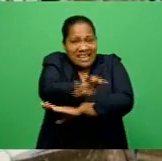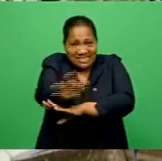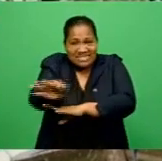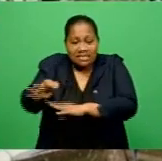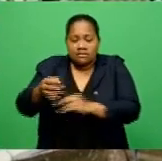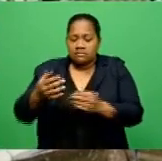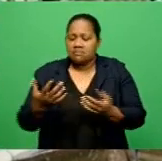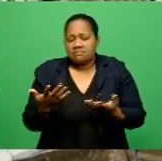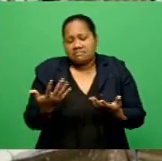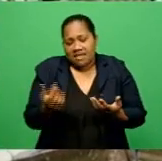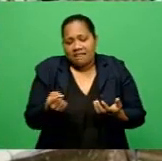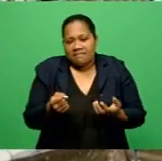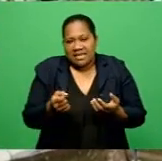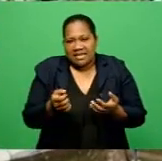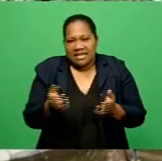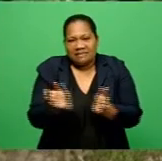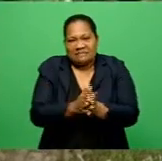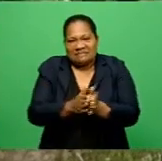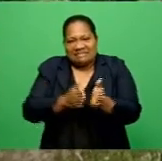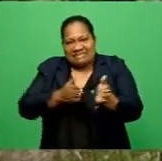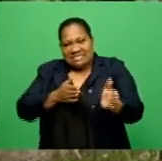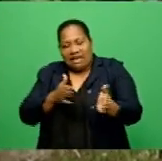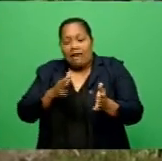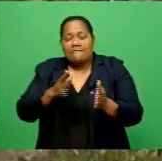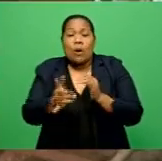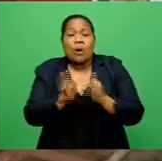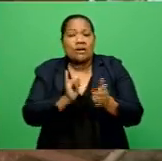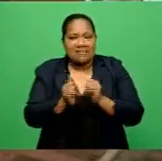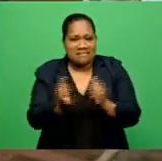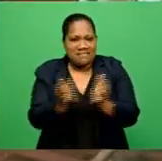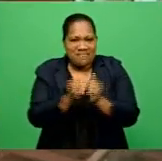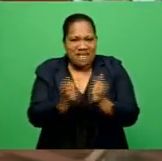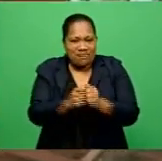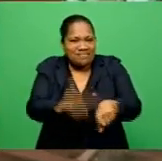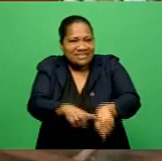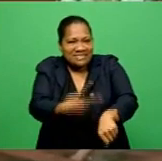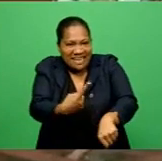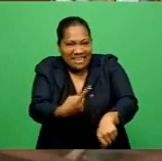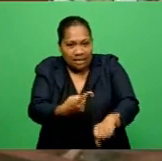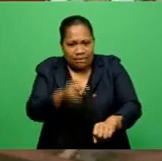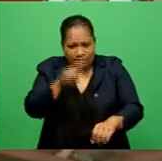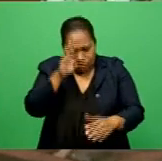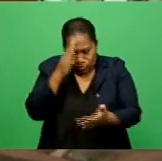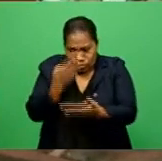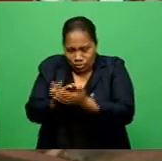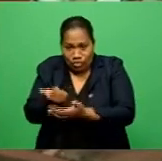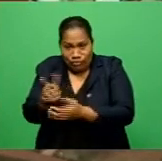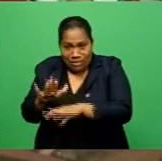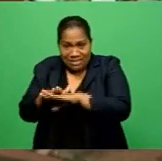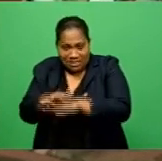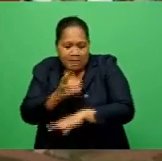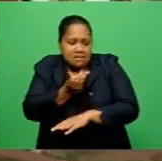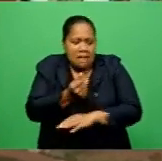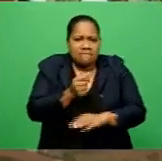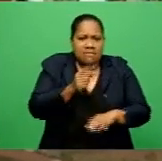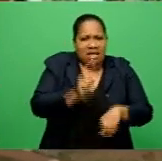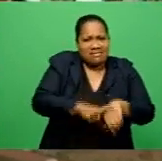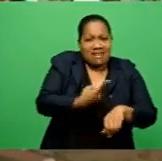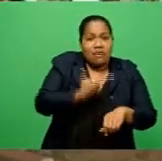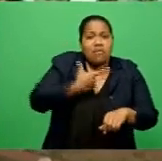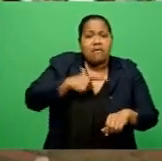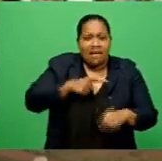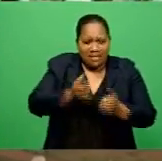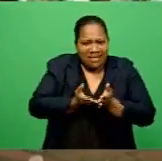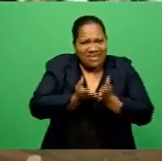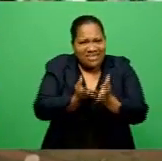delays are anticipated in the arrival of exam papers which students have already set. Jokan says the ministry will also